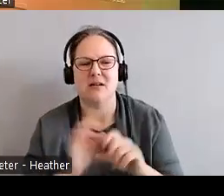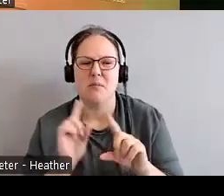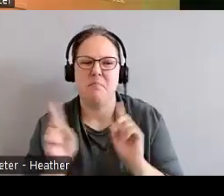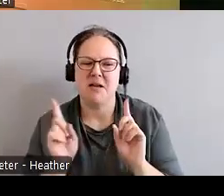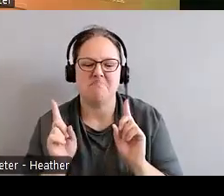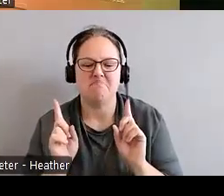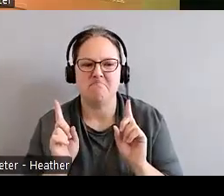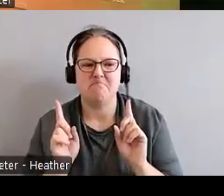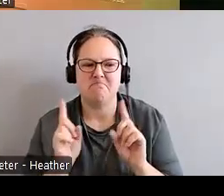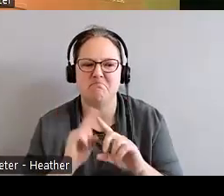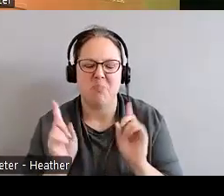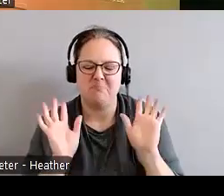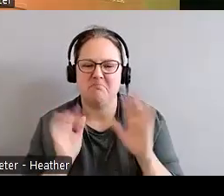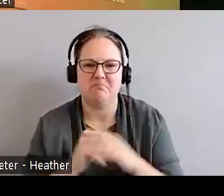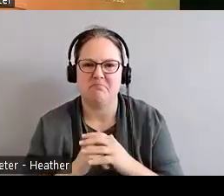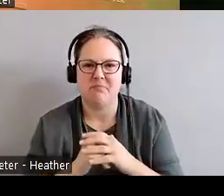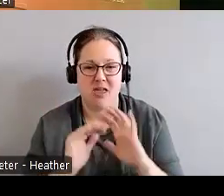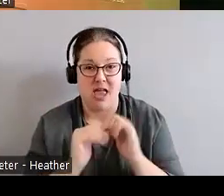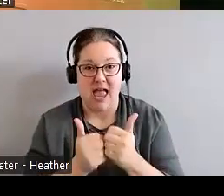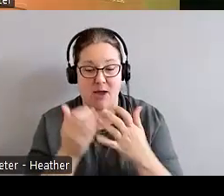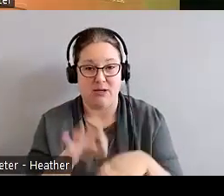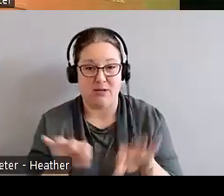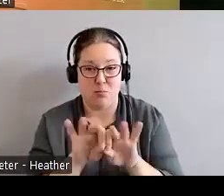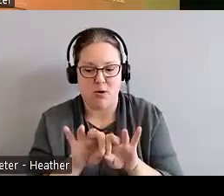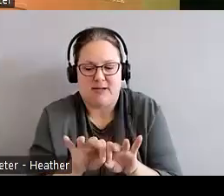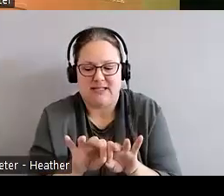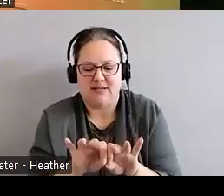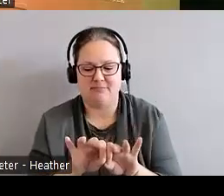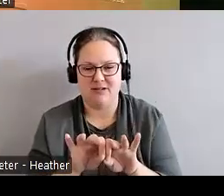but you know, how important it is. We are still testing, I think.